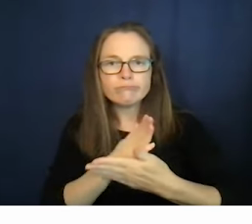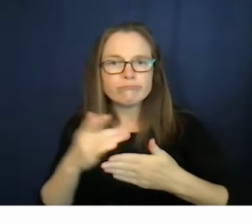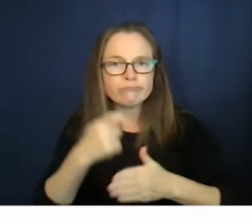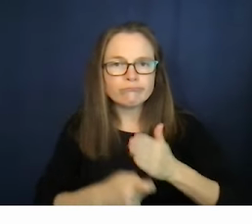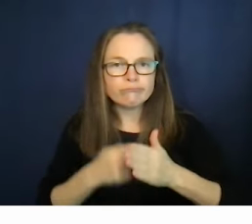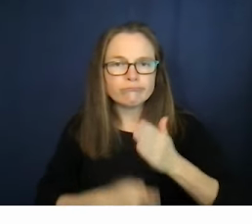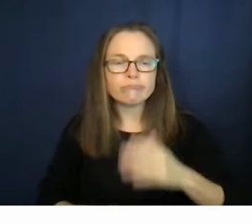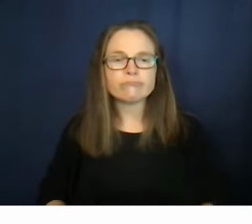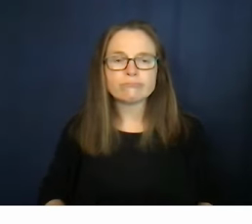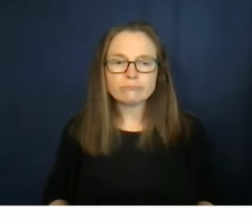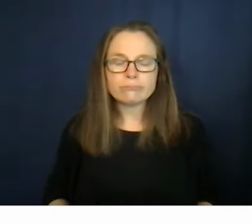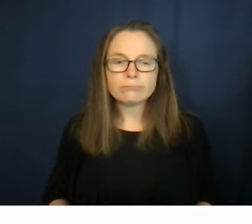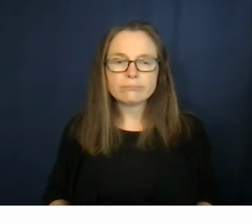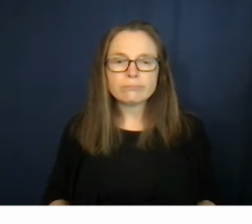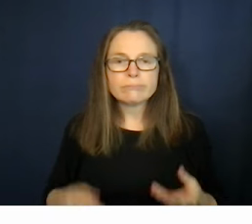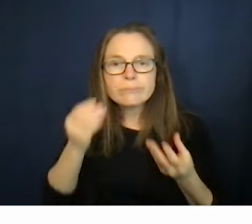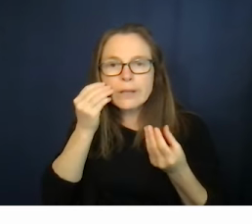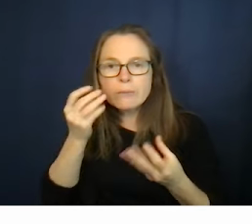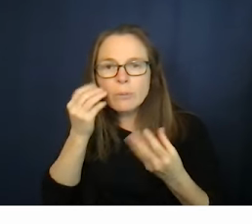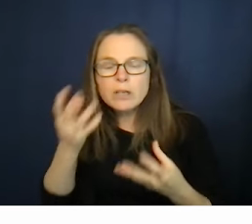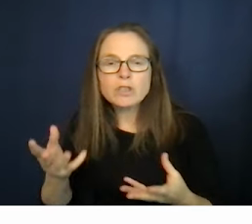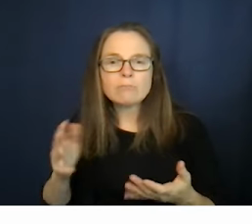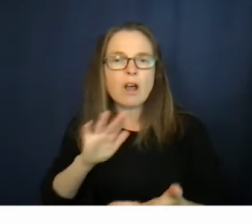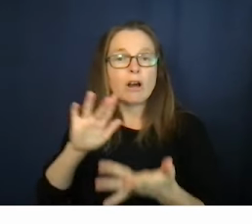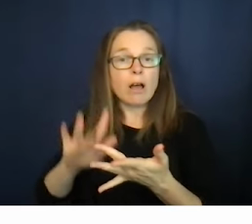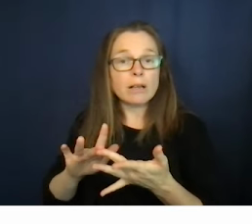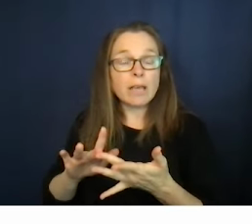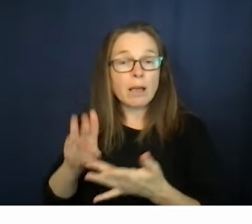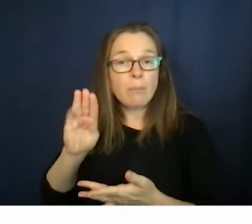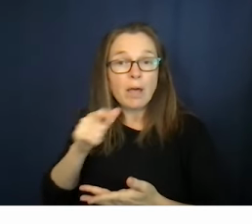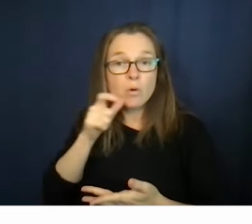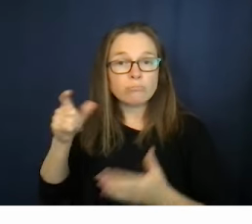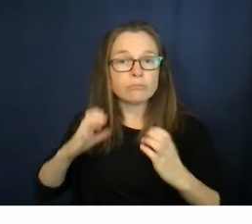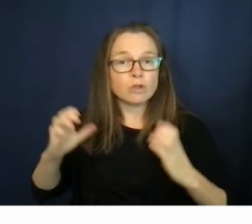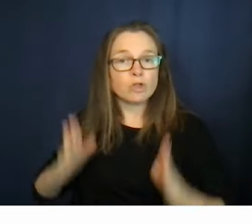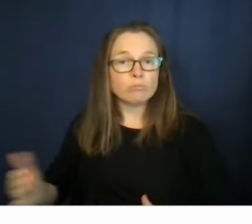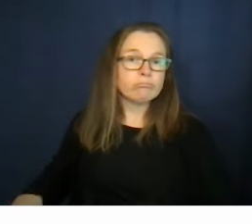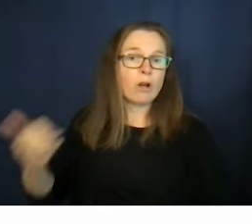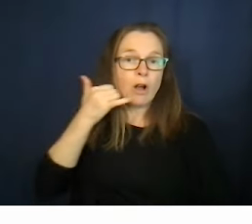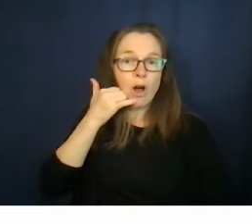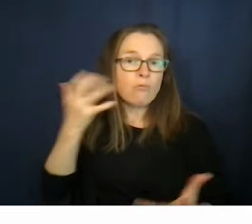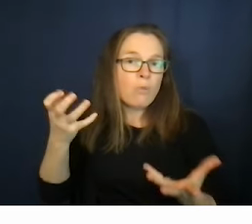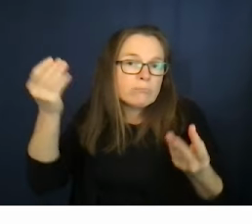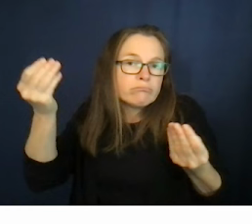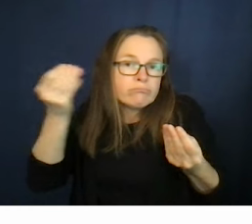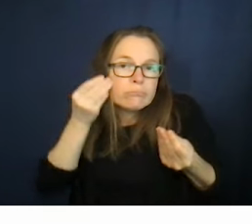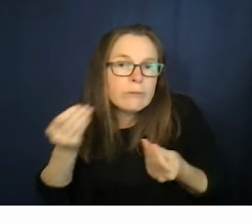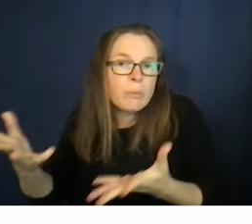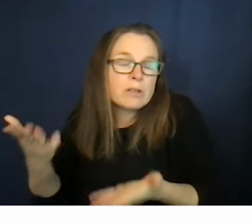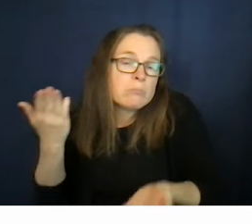Information are contacts made by a consumer that may just be looking for information only. A